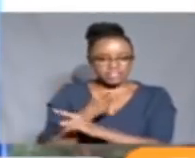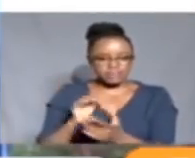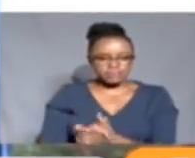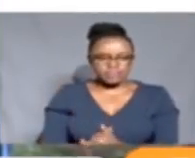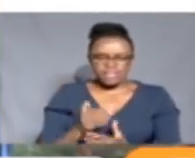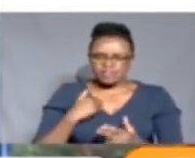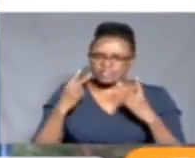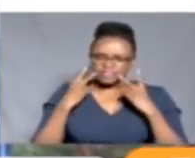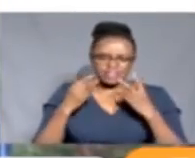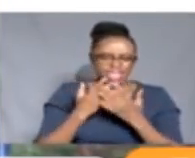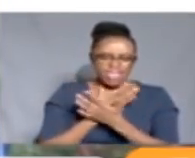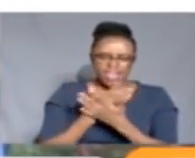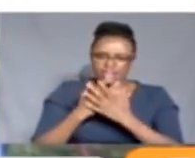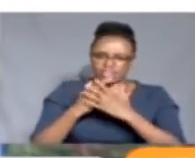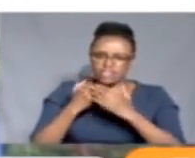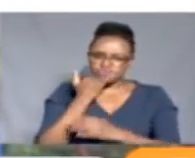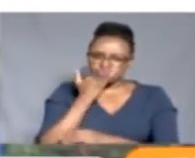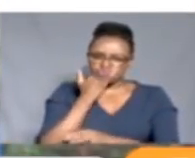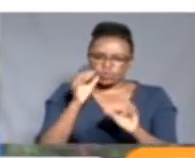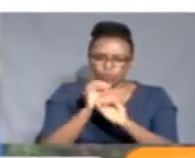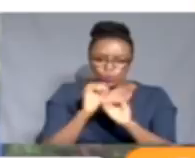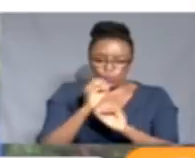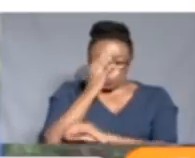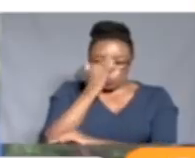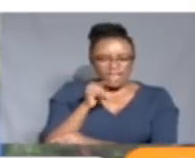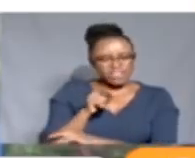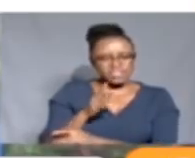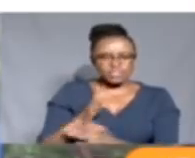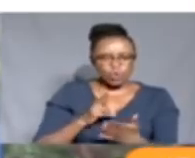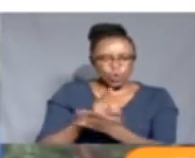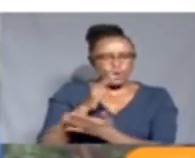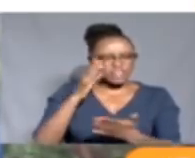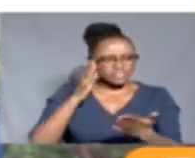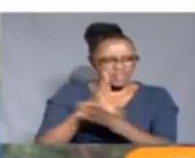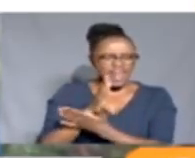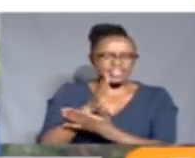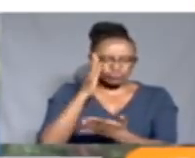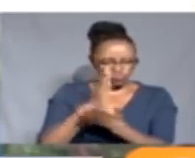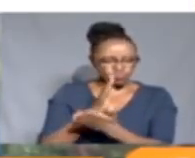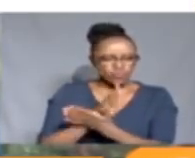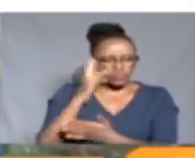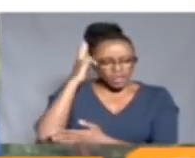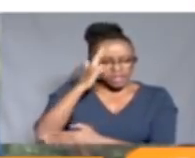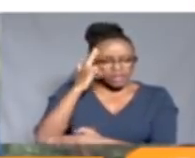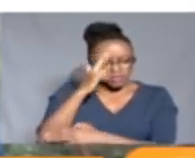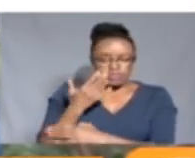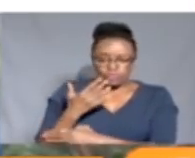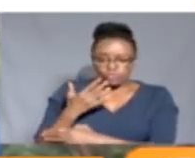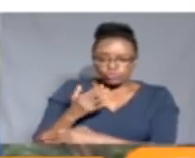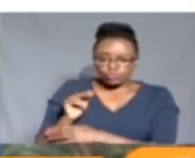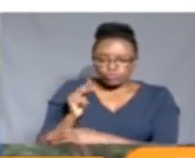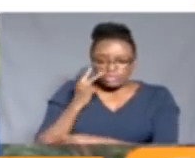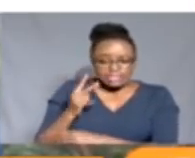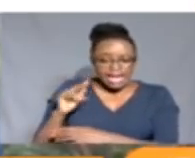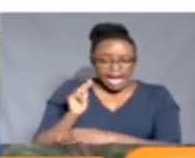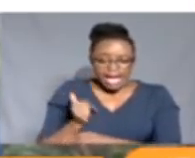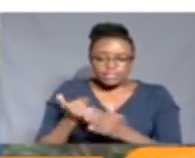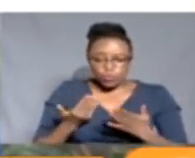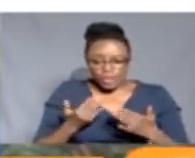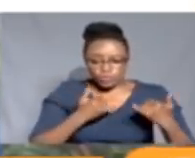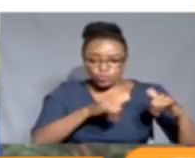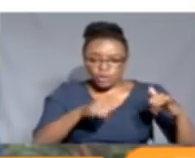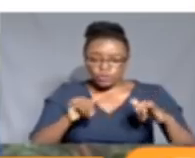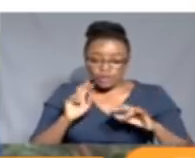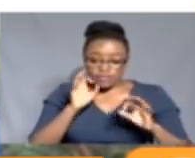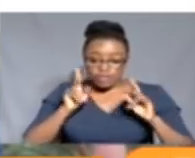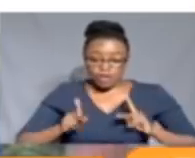anything wrong with that, you know, because it is legitimate and right and reasonable to take stock of where we are. And if people